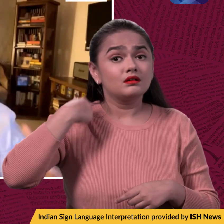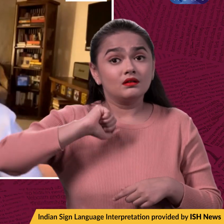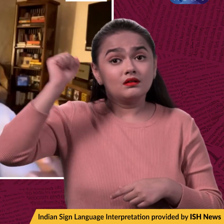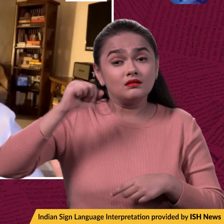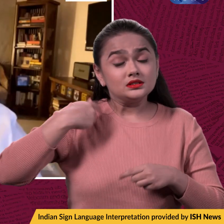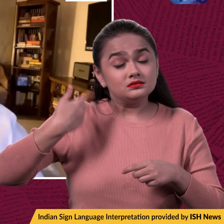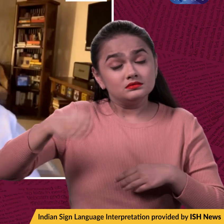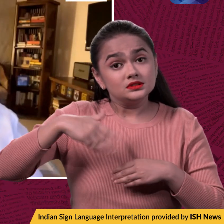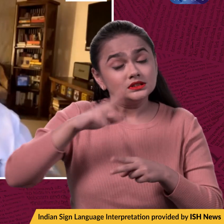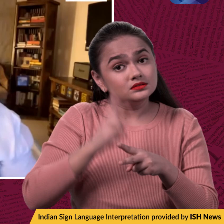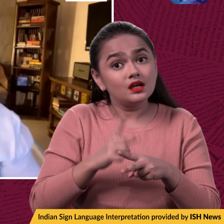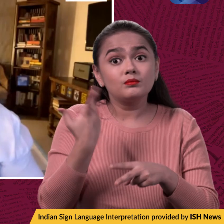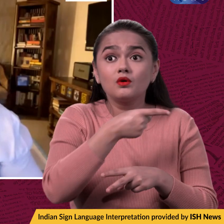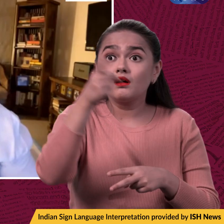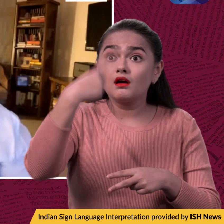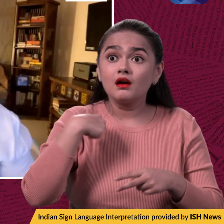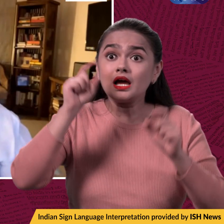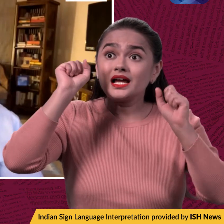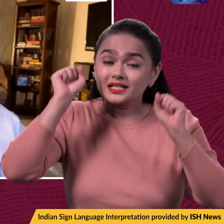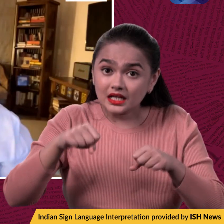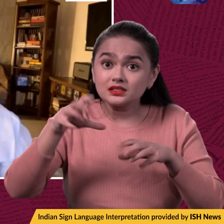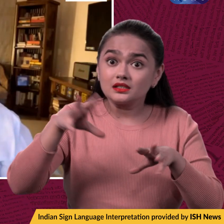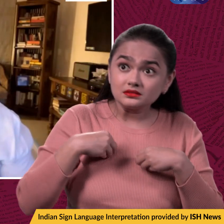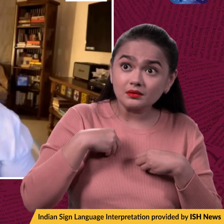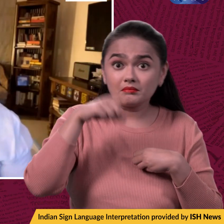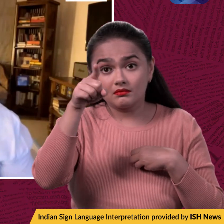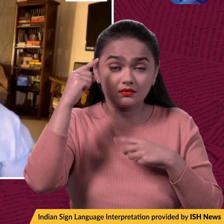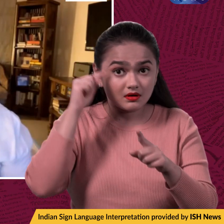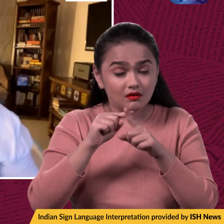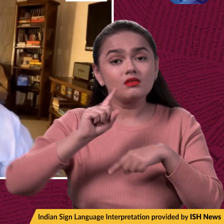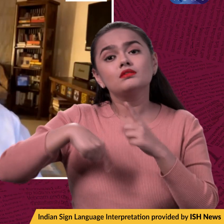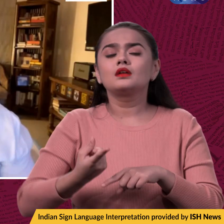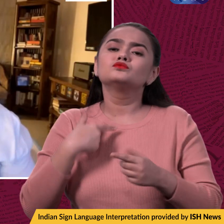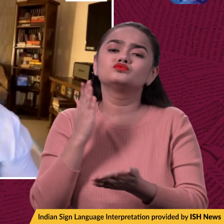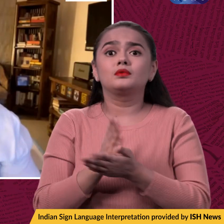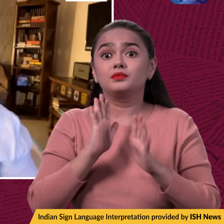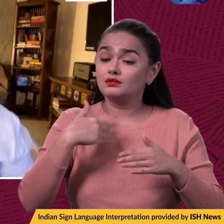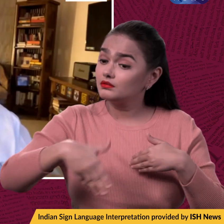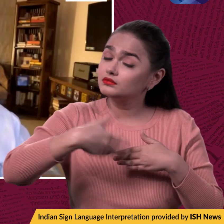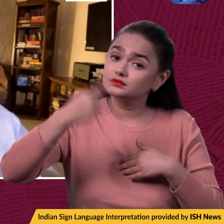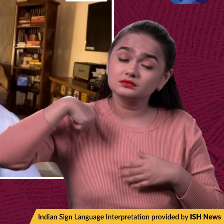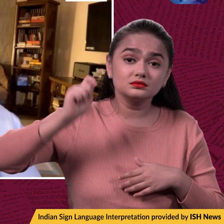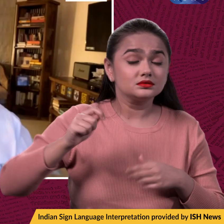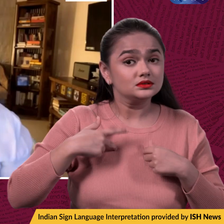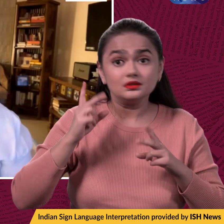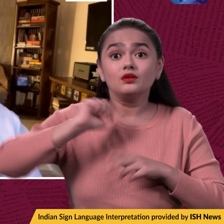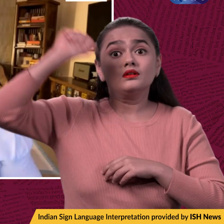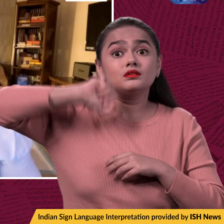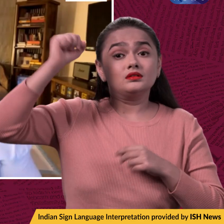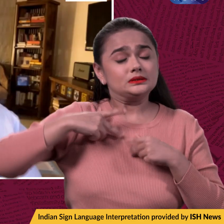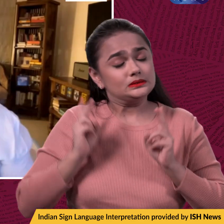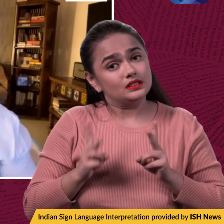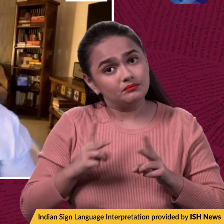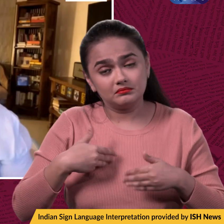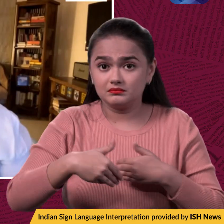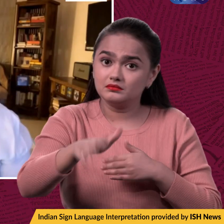until they get a legal remedy of MSP. Mr. Govt on Monday said the Indian economy will face a crisis if there